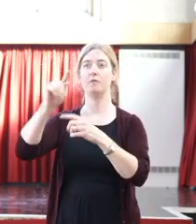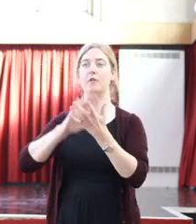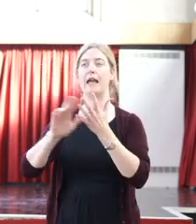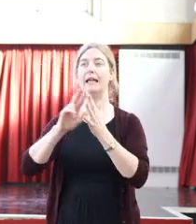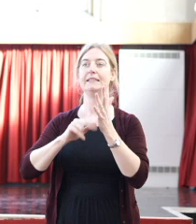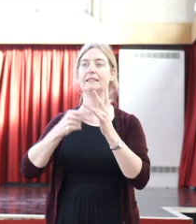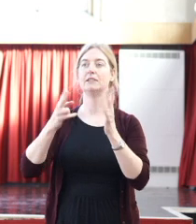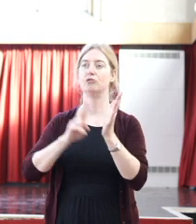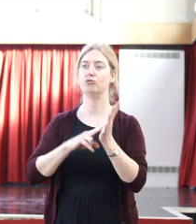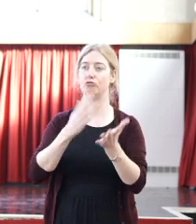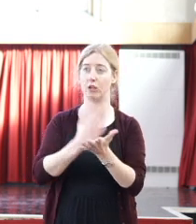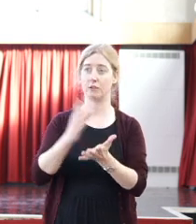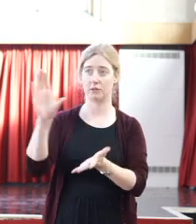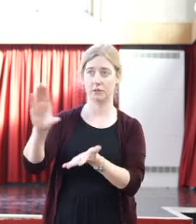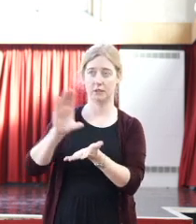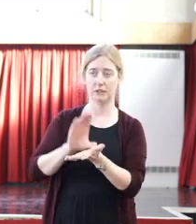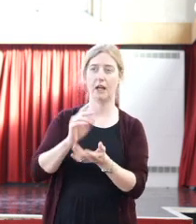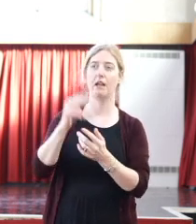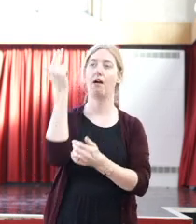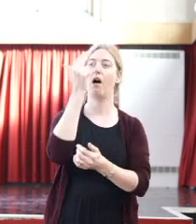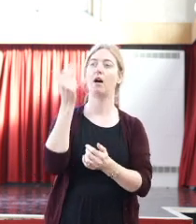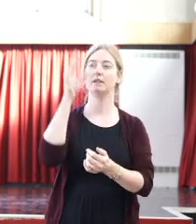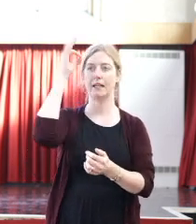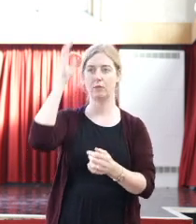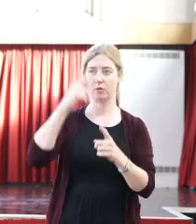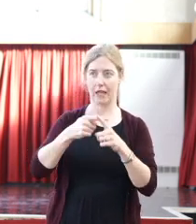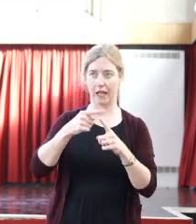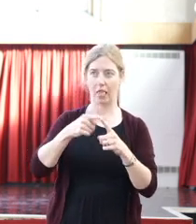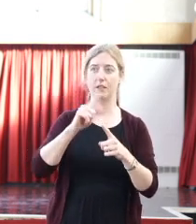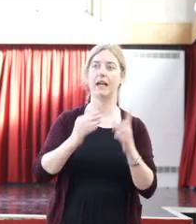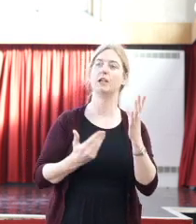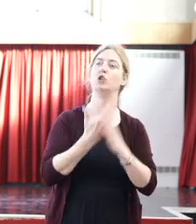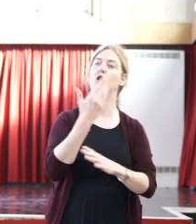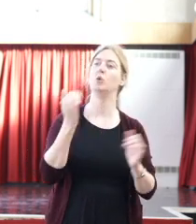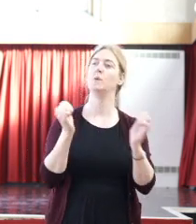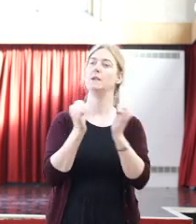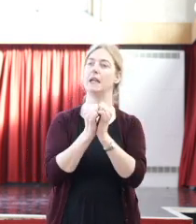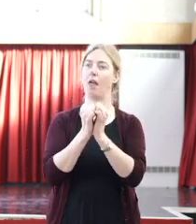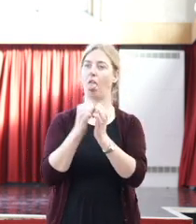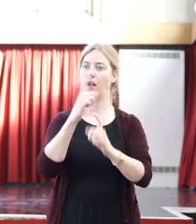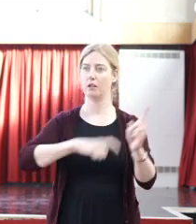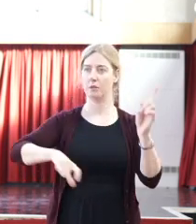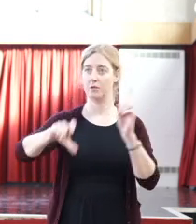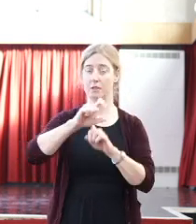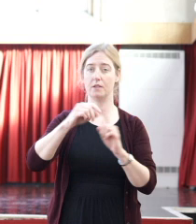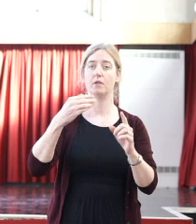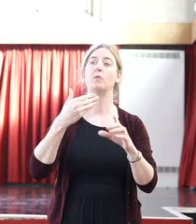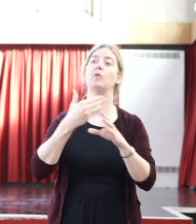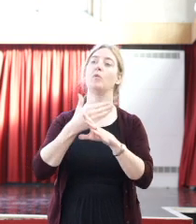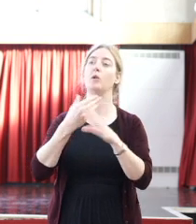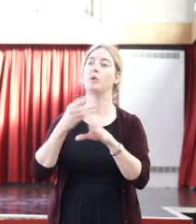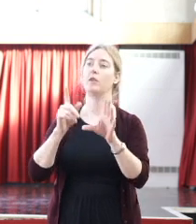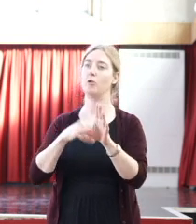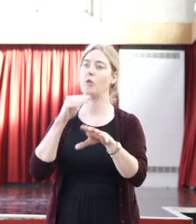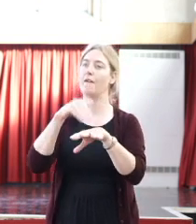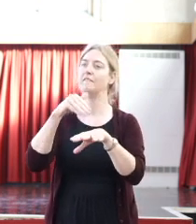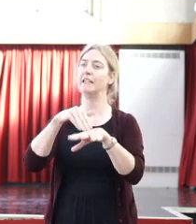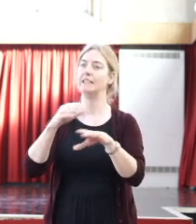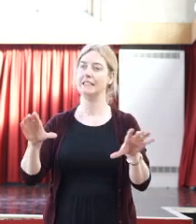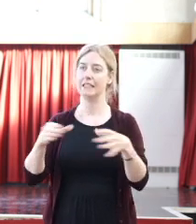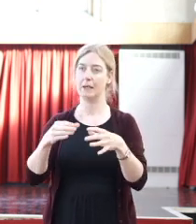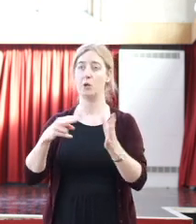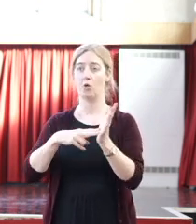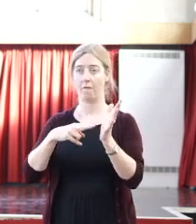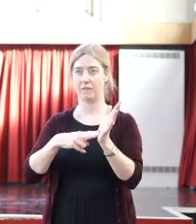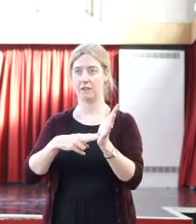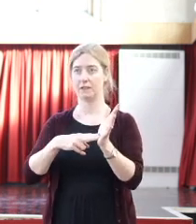alongside money from Arts Council England and the New Deal for Communities. We worked with the youth offending team in Norfolk and